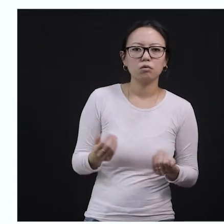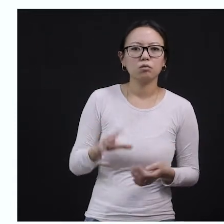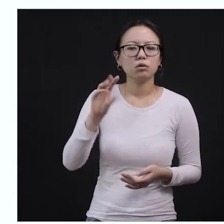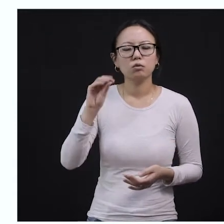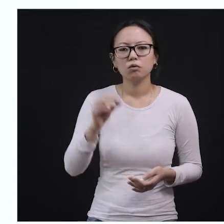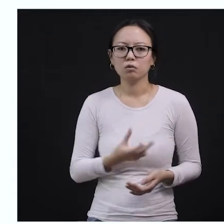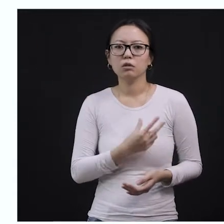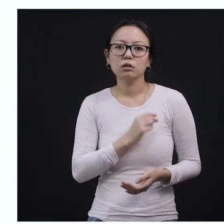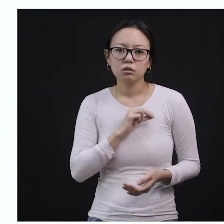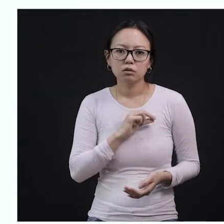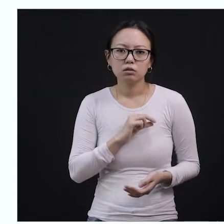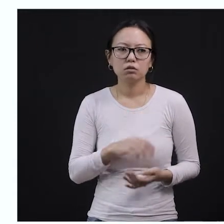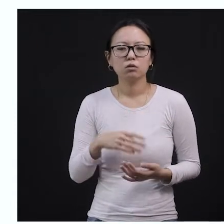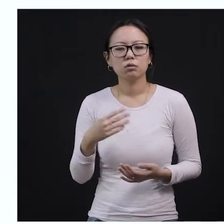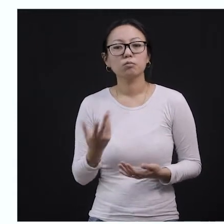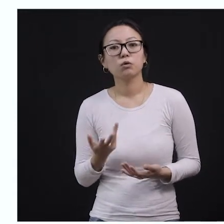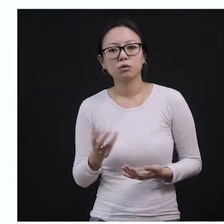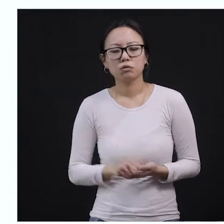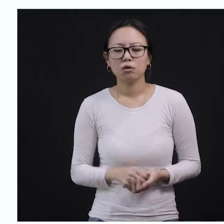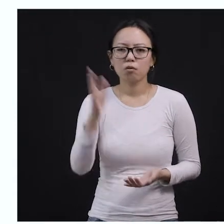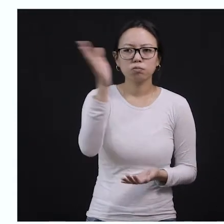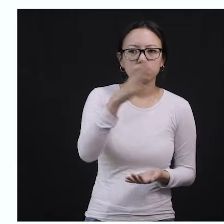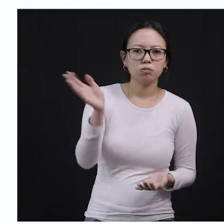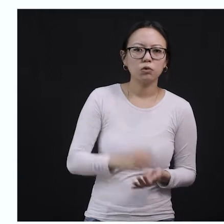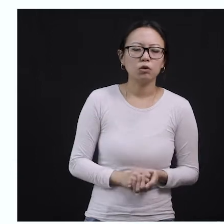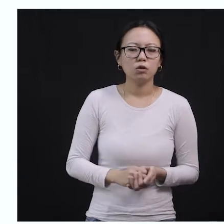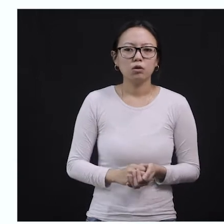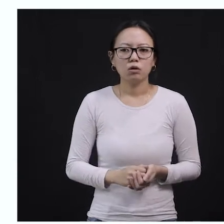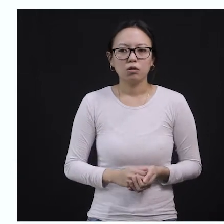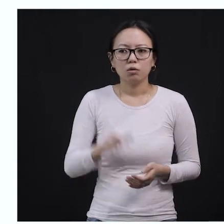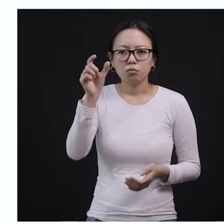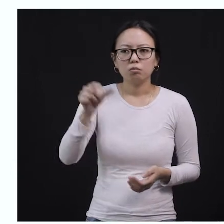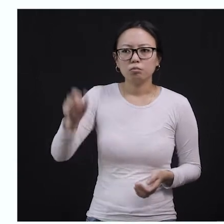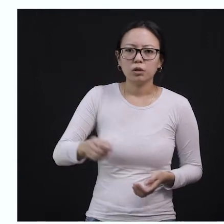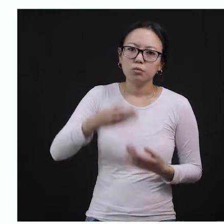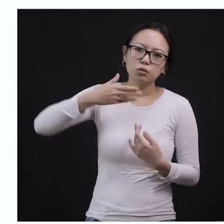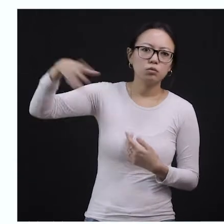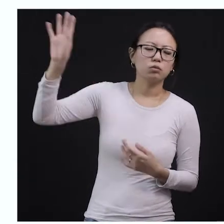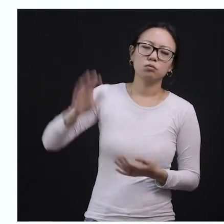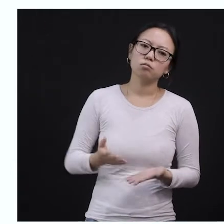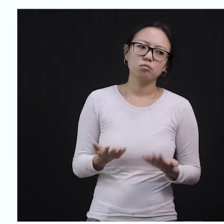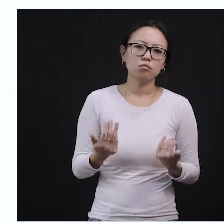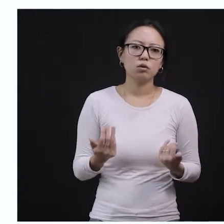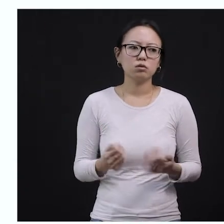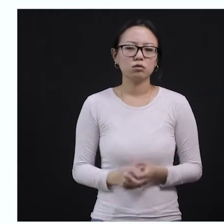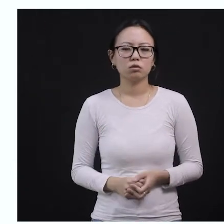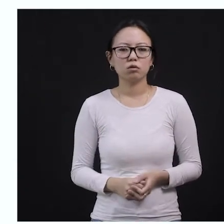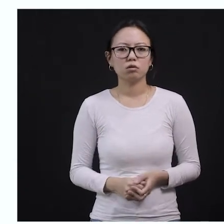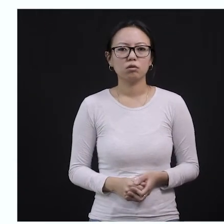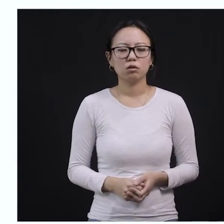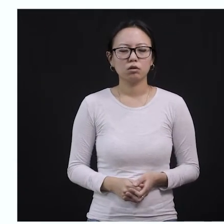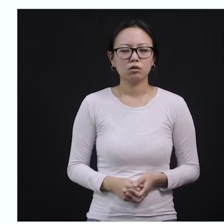strong winds can even blow humans, okay? So there are occurrences where the strong cyclonic weather has blown